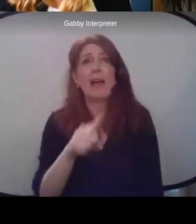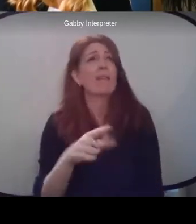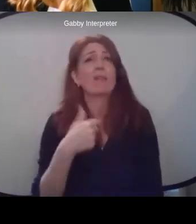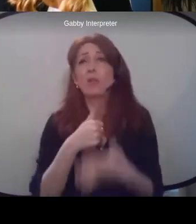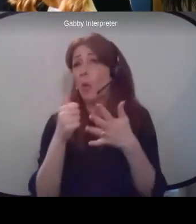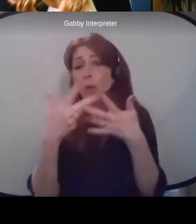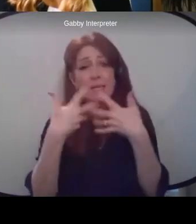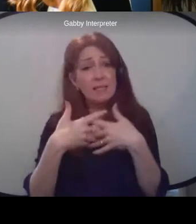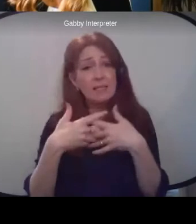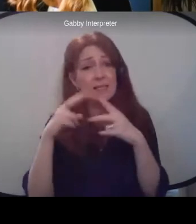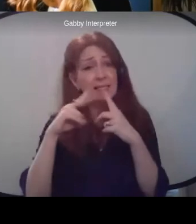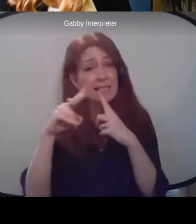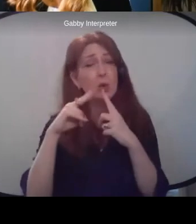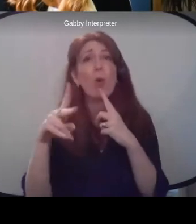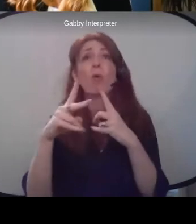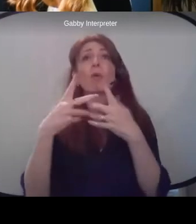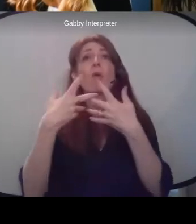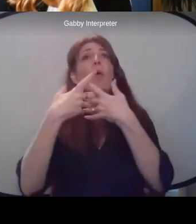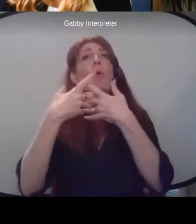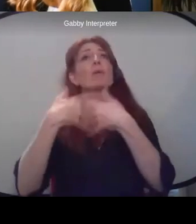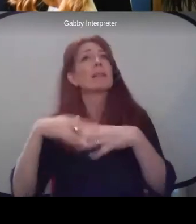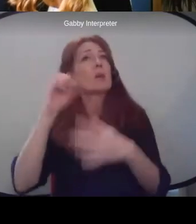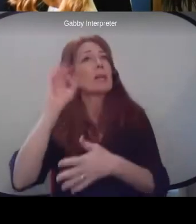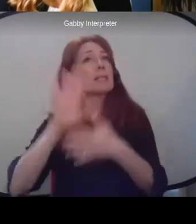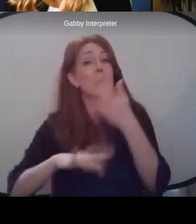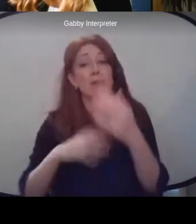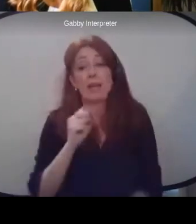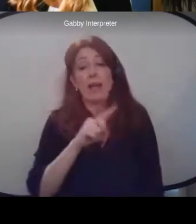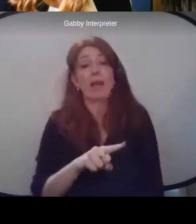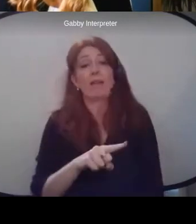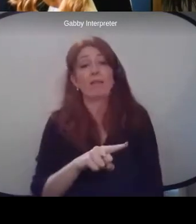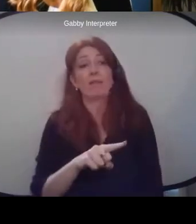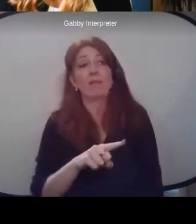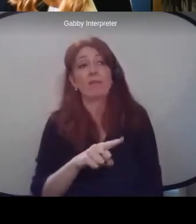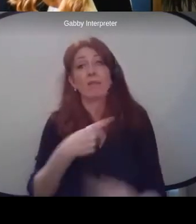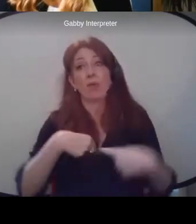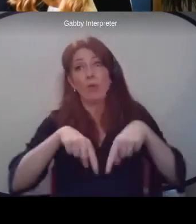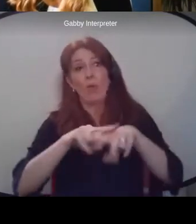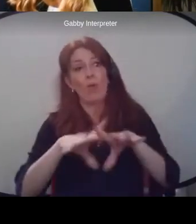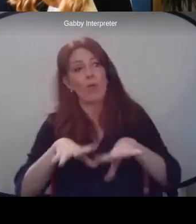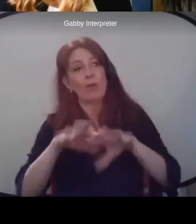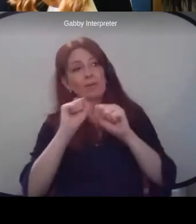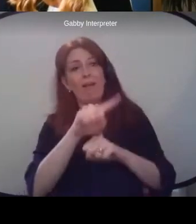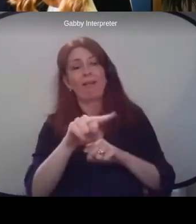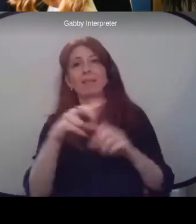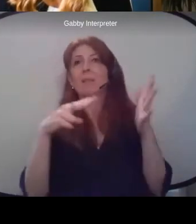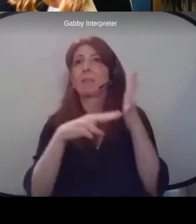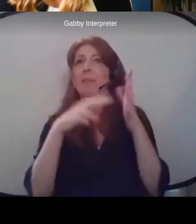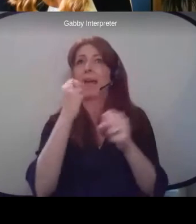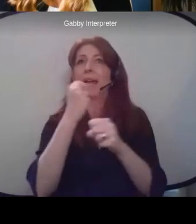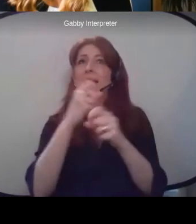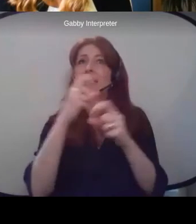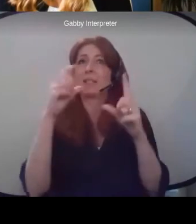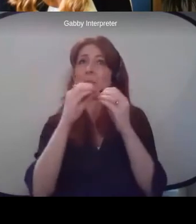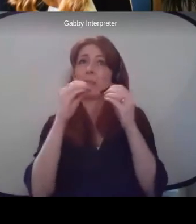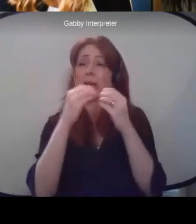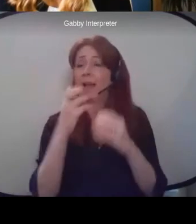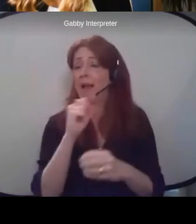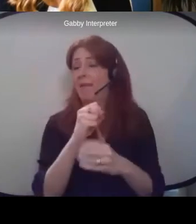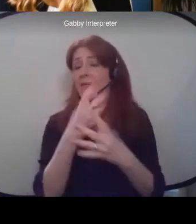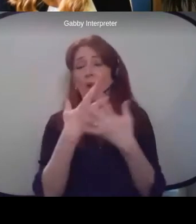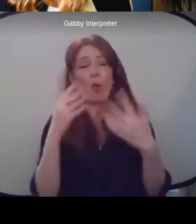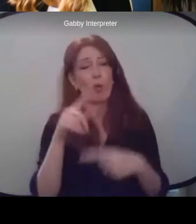always. They haven't got the technology experience that the youth startups have got, but the NGBs have got a wealth of experience in the sport that they're dealing with.